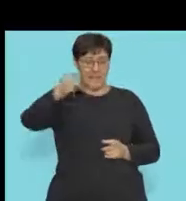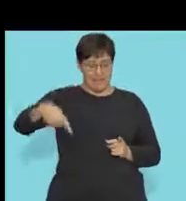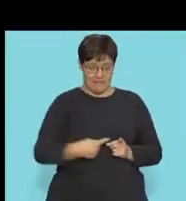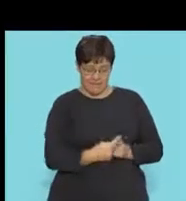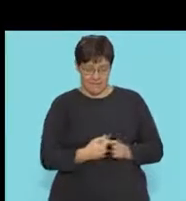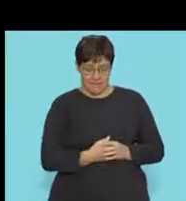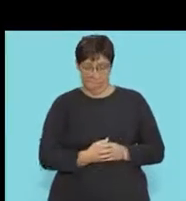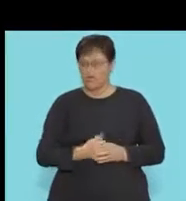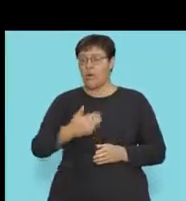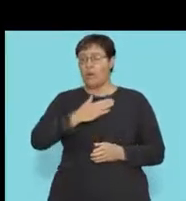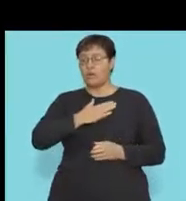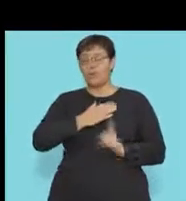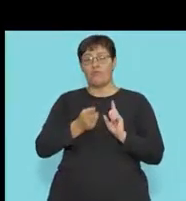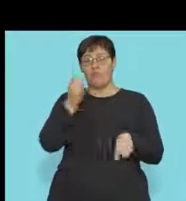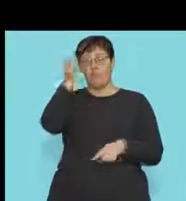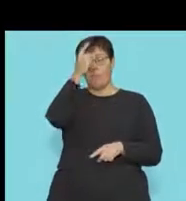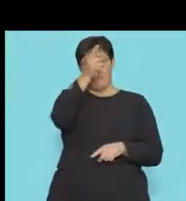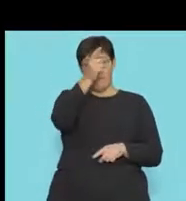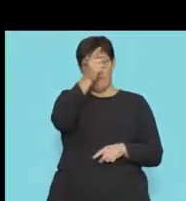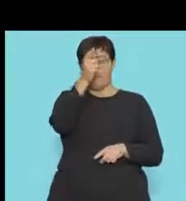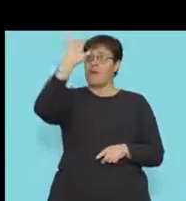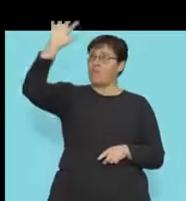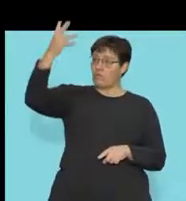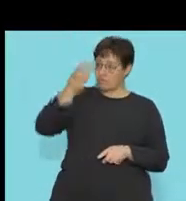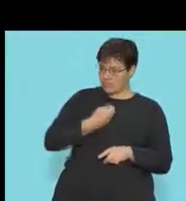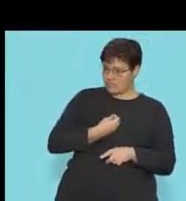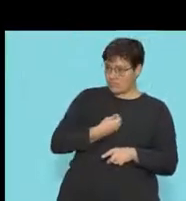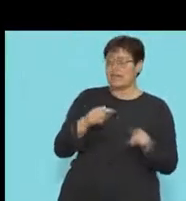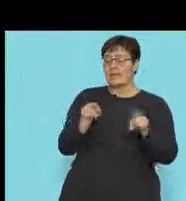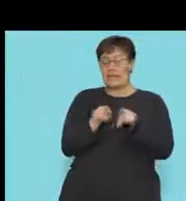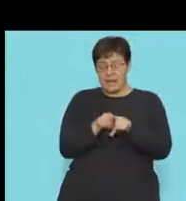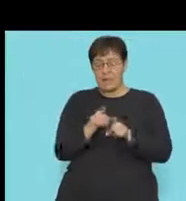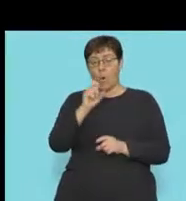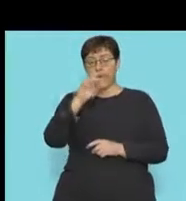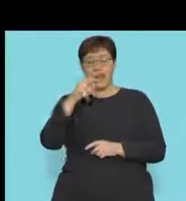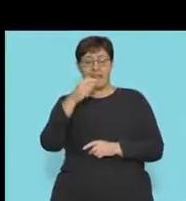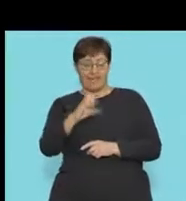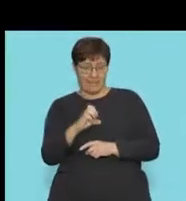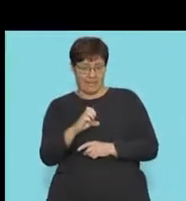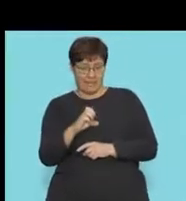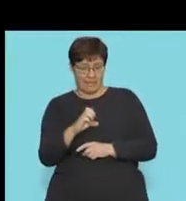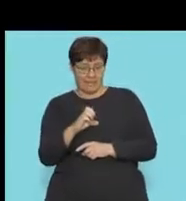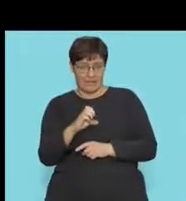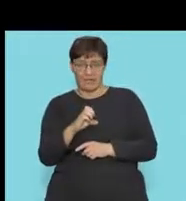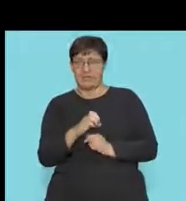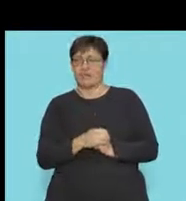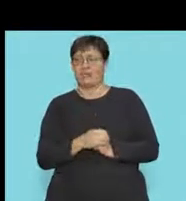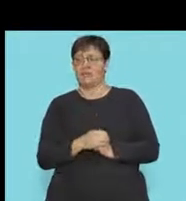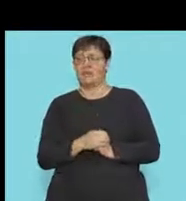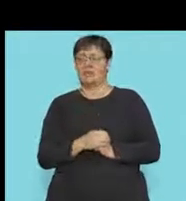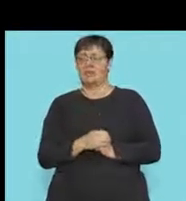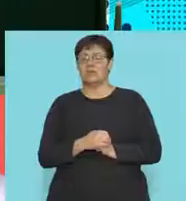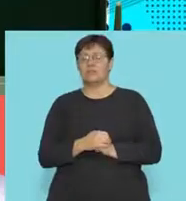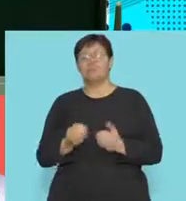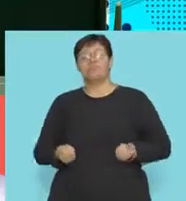The oxygen from photosynthesis as well as the organic compounds fuel the process of